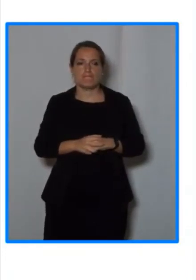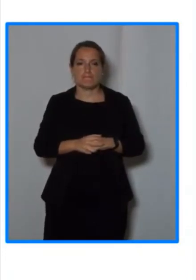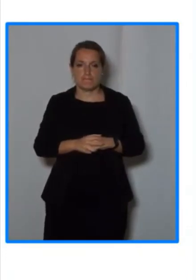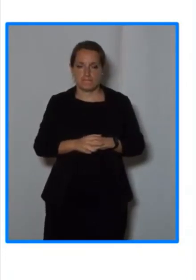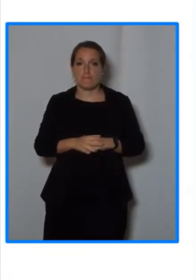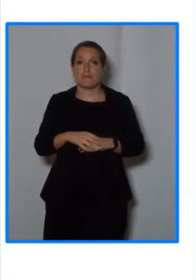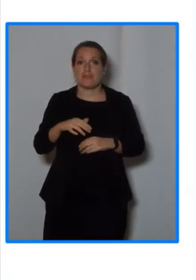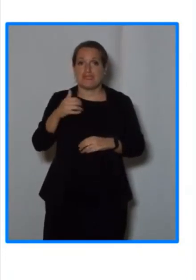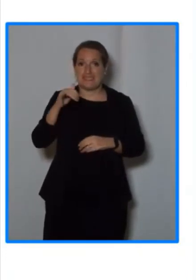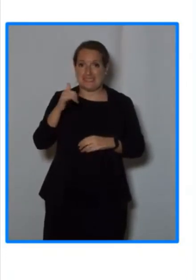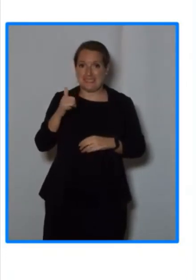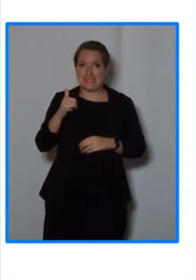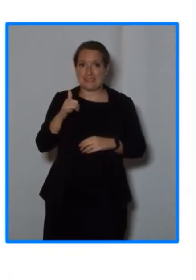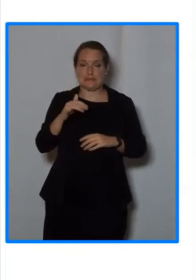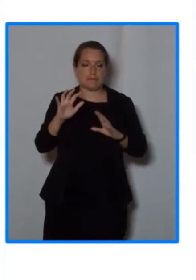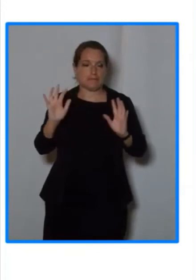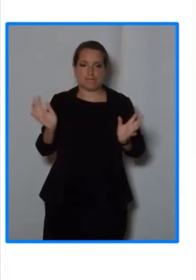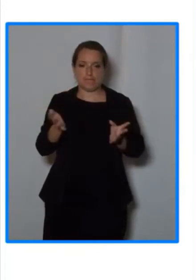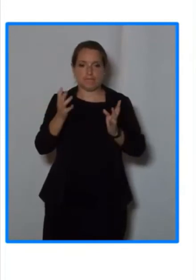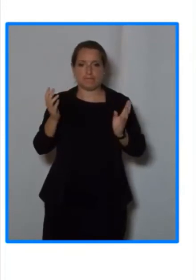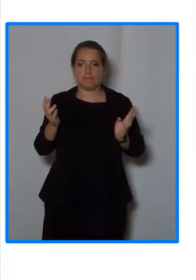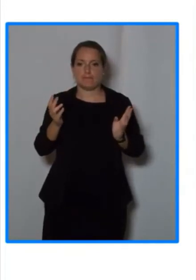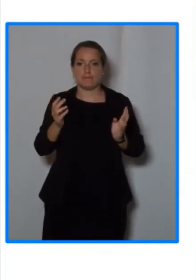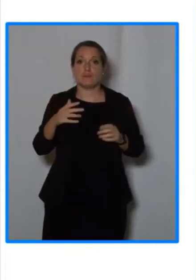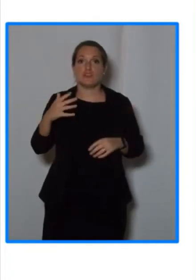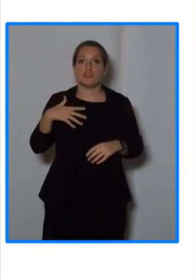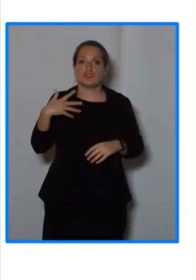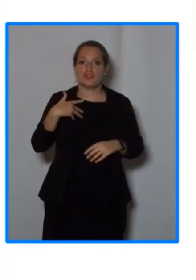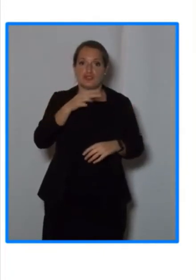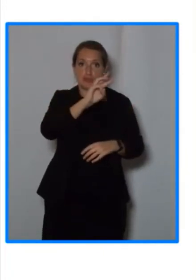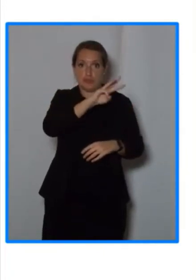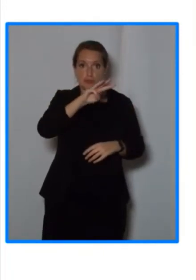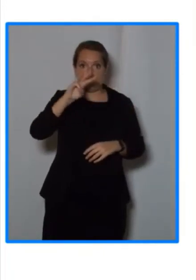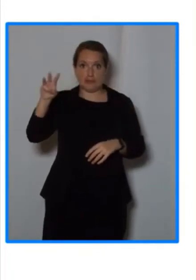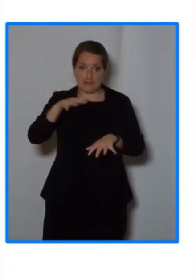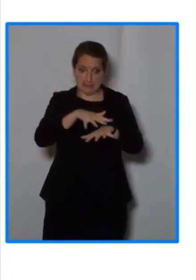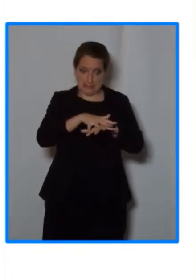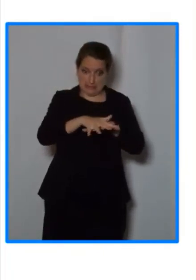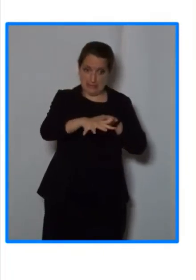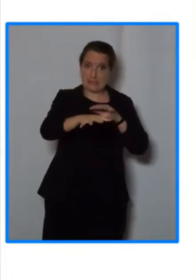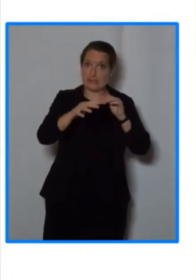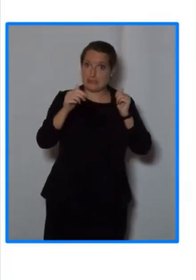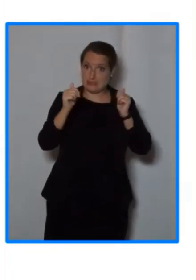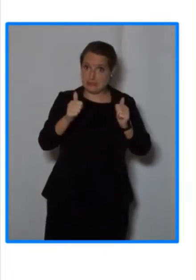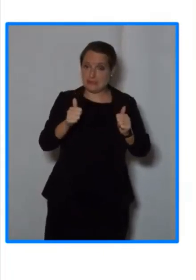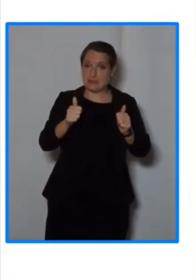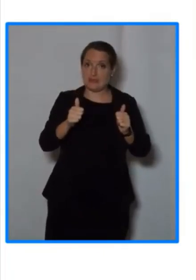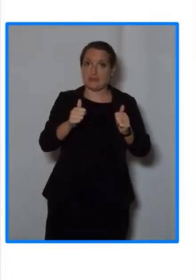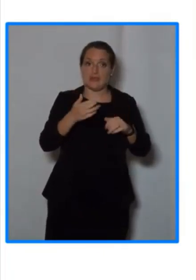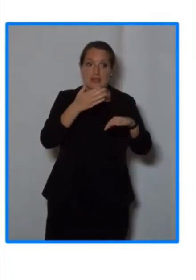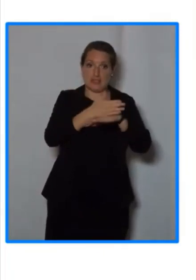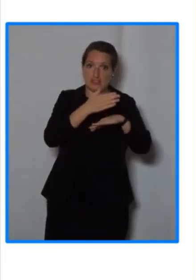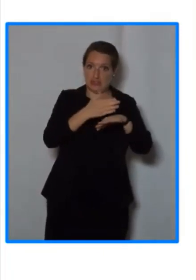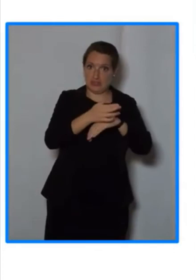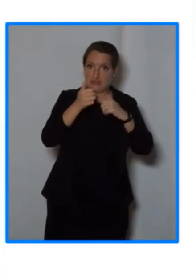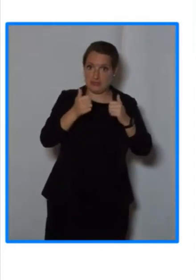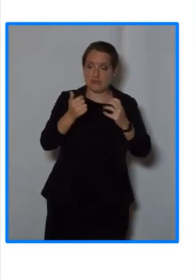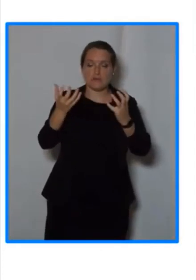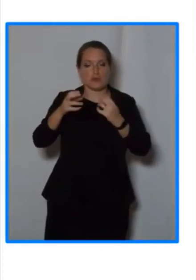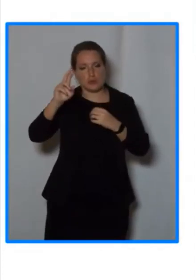you say that you foster inclusion, it should also show in other places than your own website. When